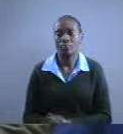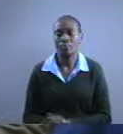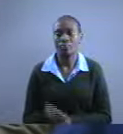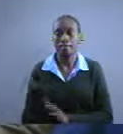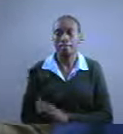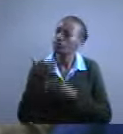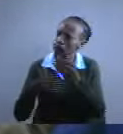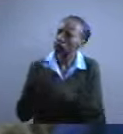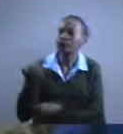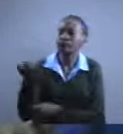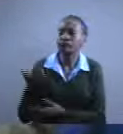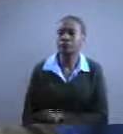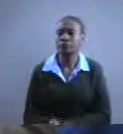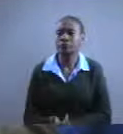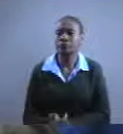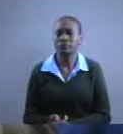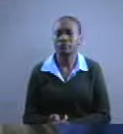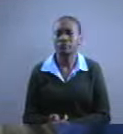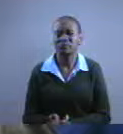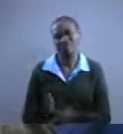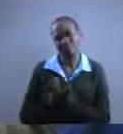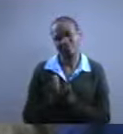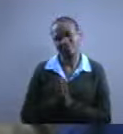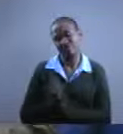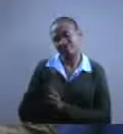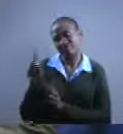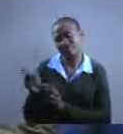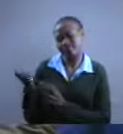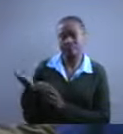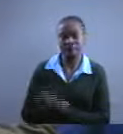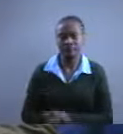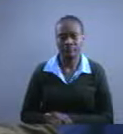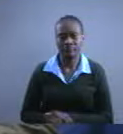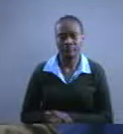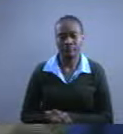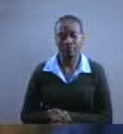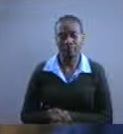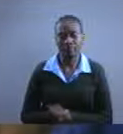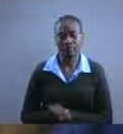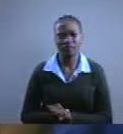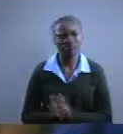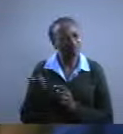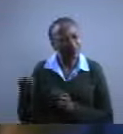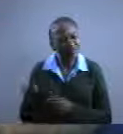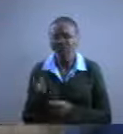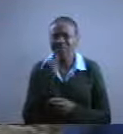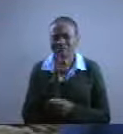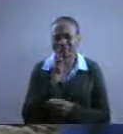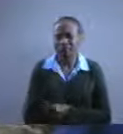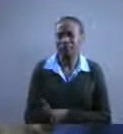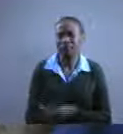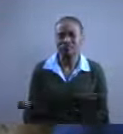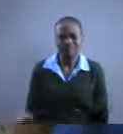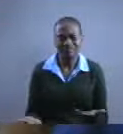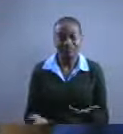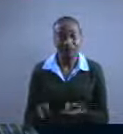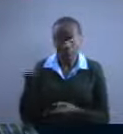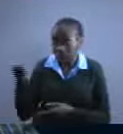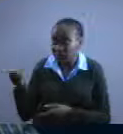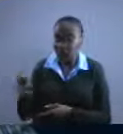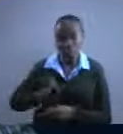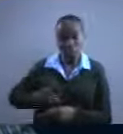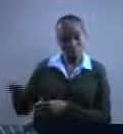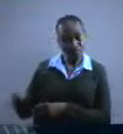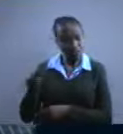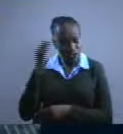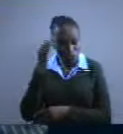Proceed, sir. Bengicela ukubuza la kumhlonishwa ukuthi ukhuluma ngani. Uyamazi lo muntu akhuluma ngaye.